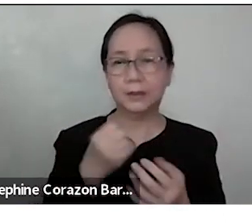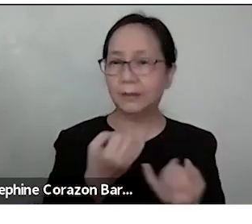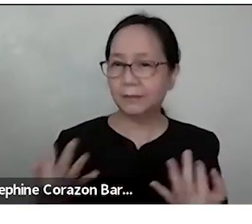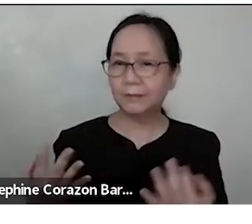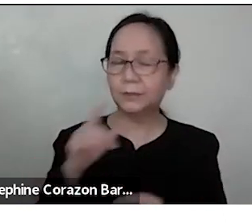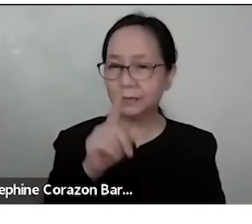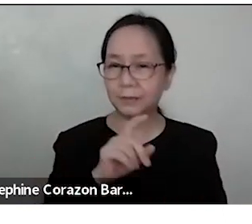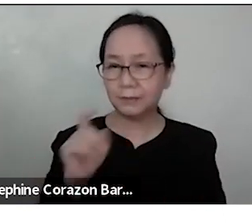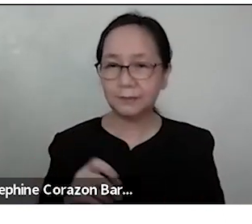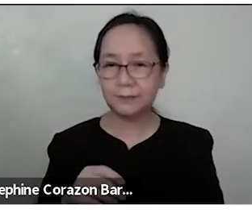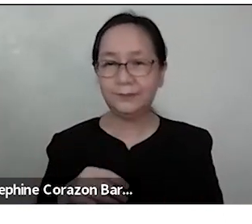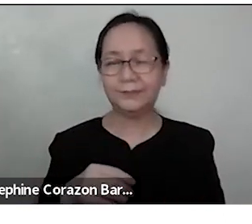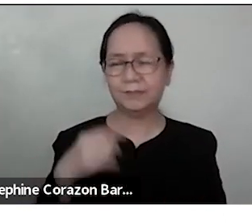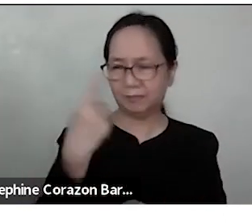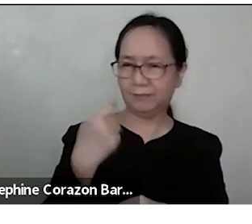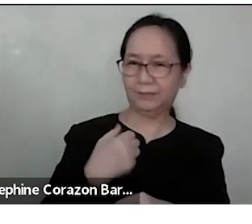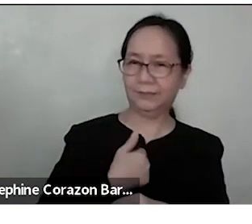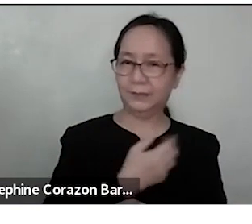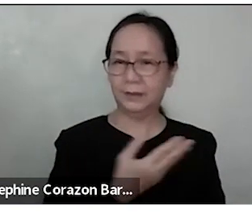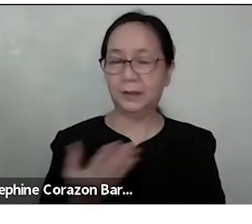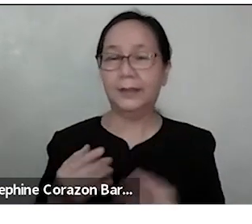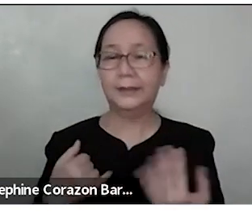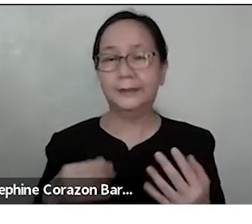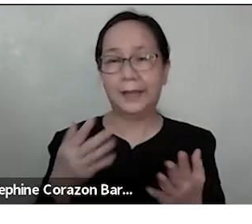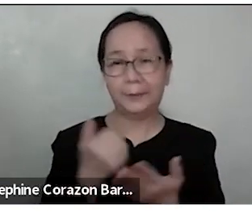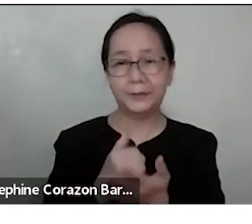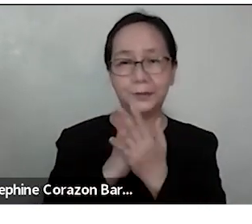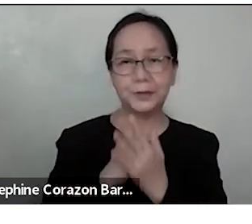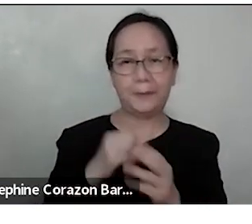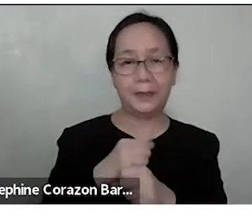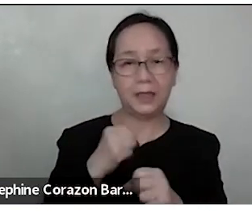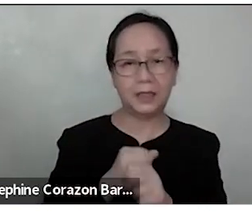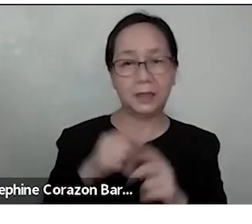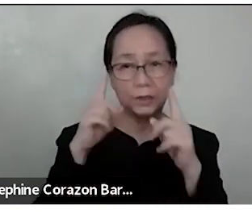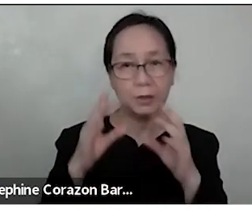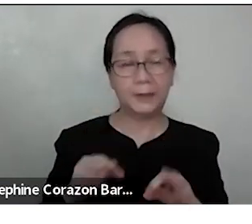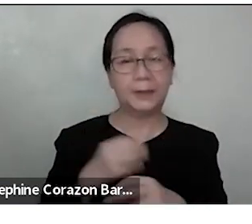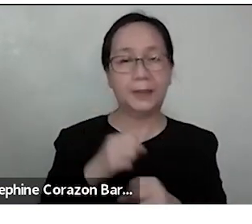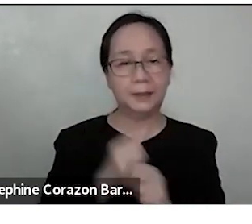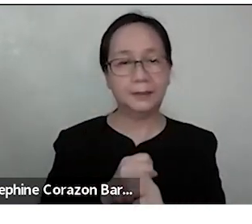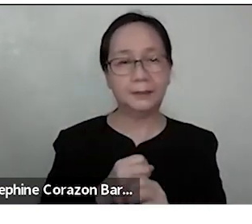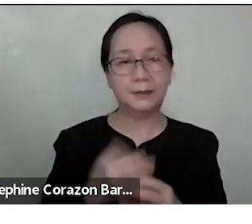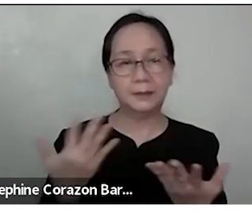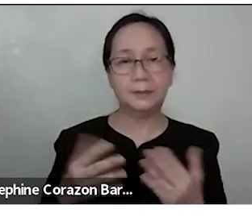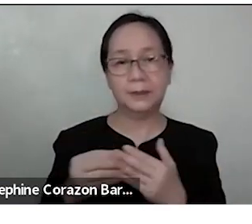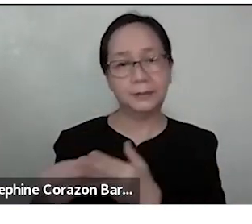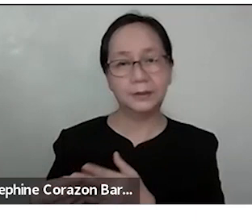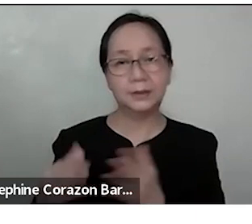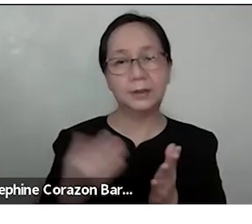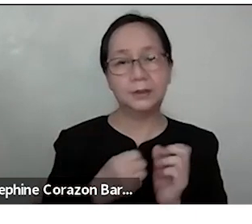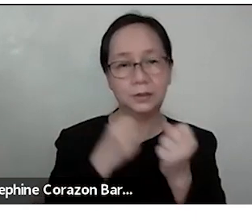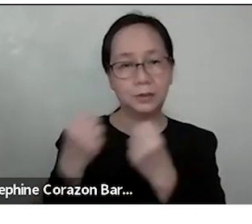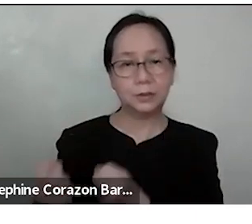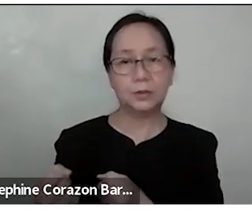there to ask ourselves to help us in the decision making. And lastly, the guidelines have some suggestions on what we can do